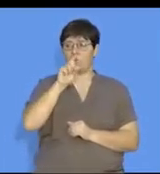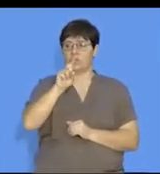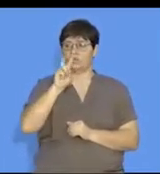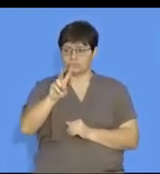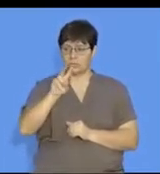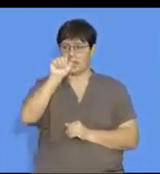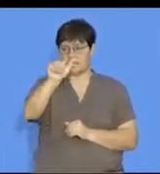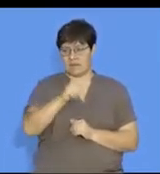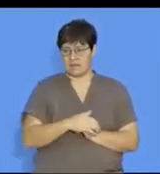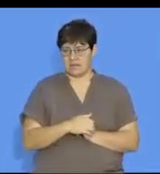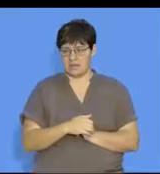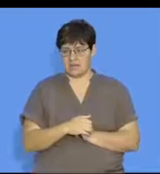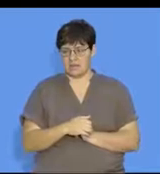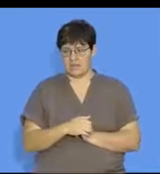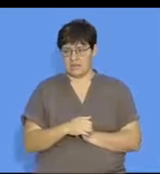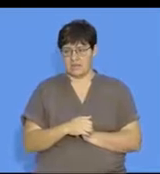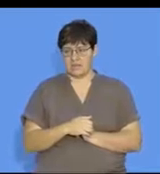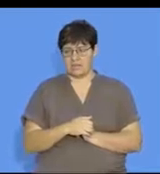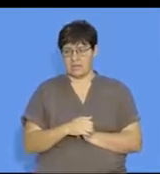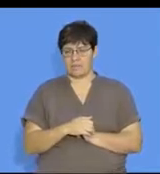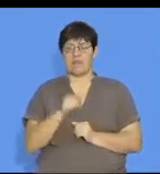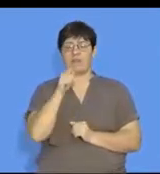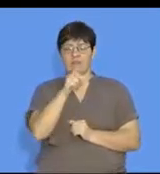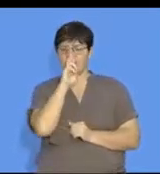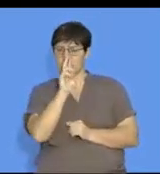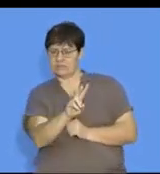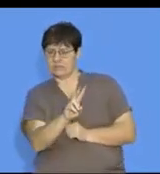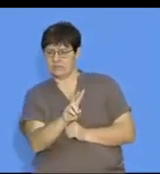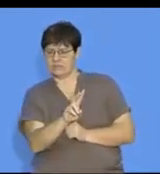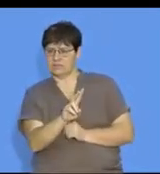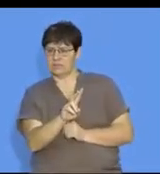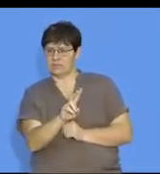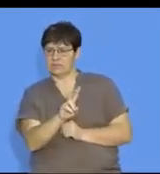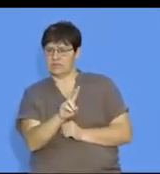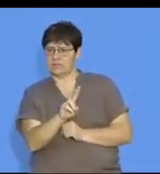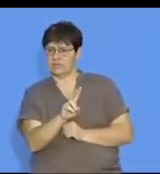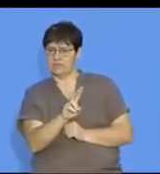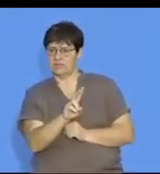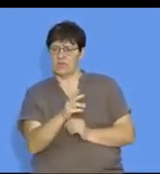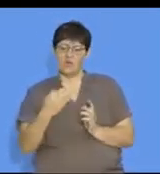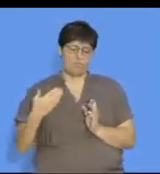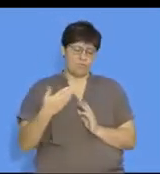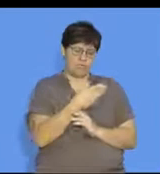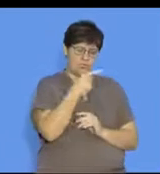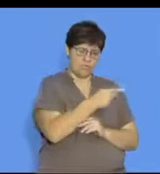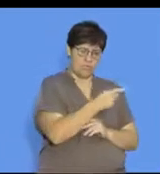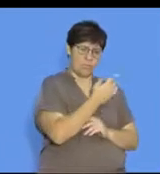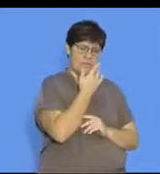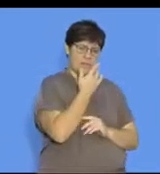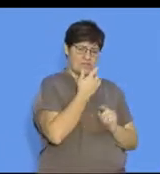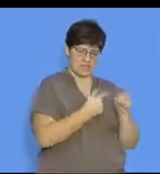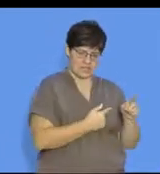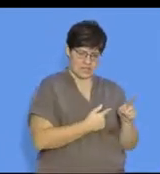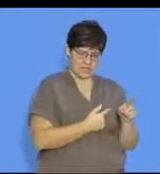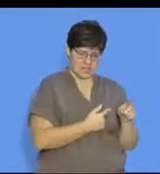1,12 amperes, right? Right. What is it that we note here? The amount of current passing through